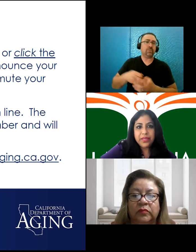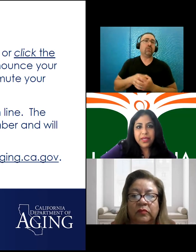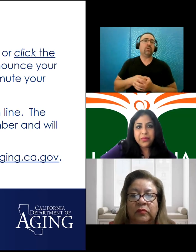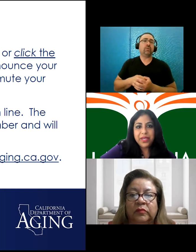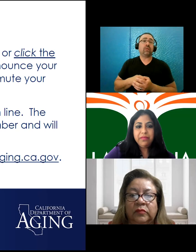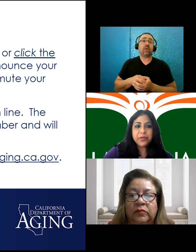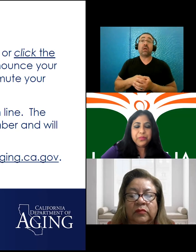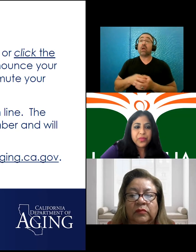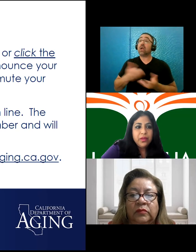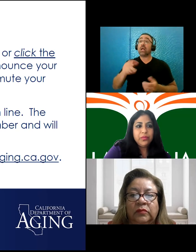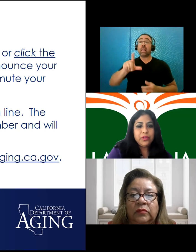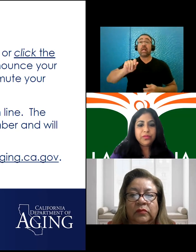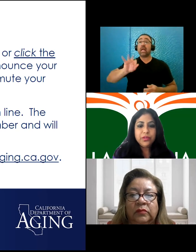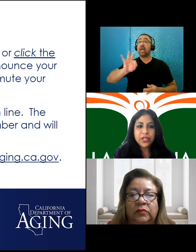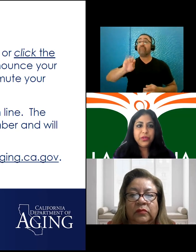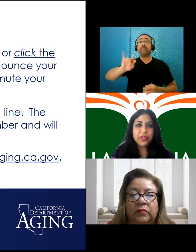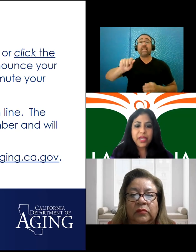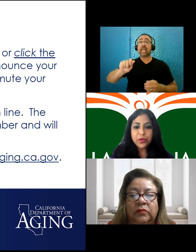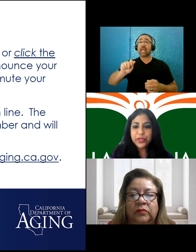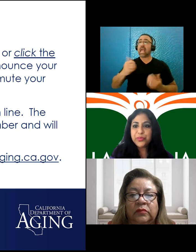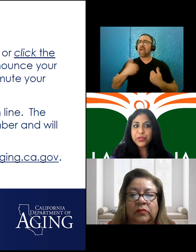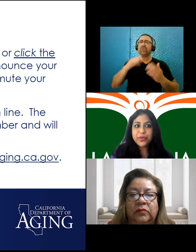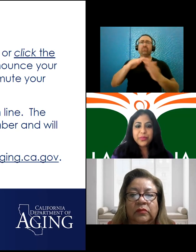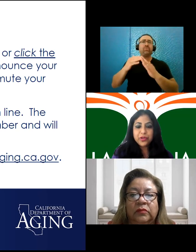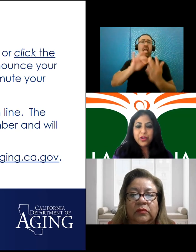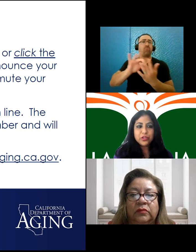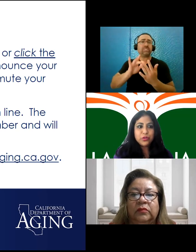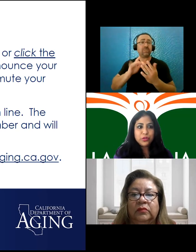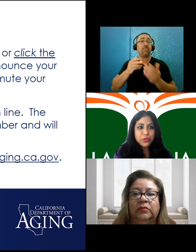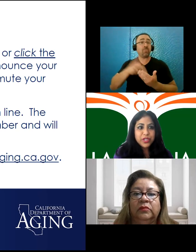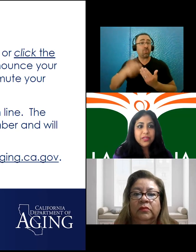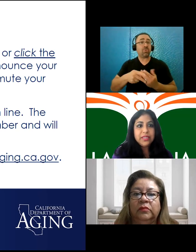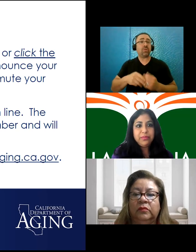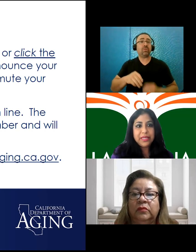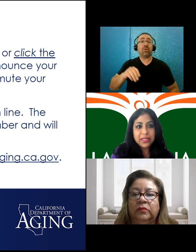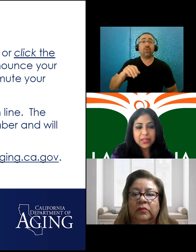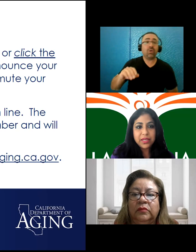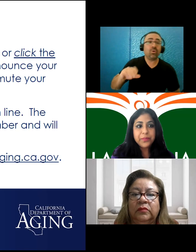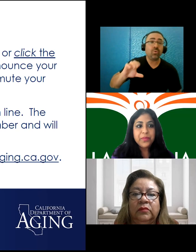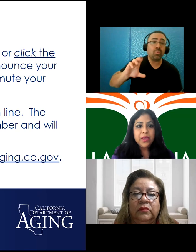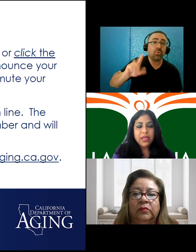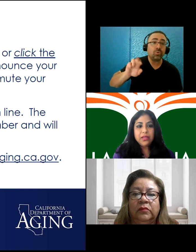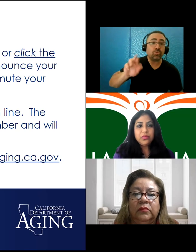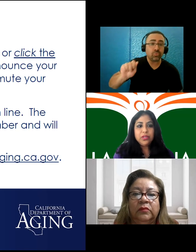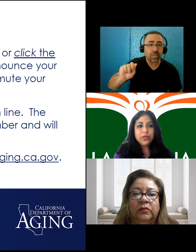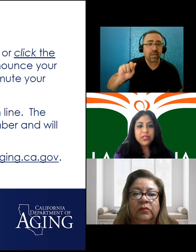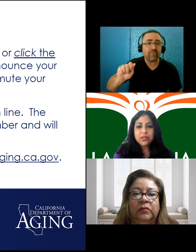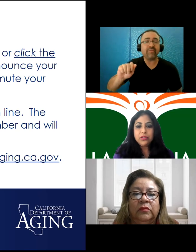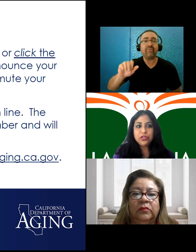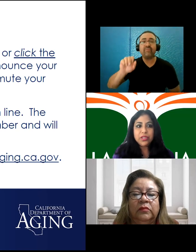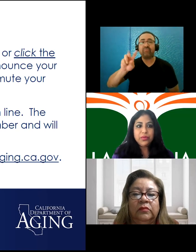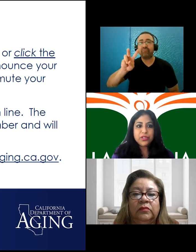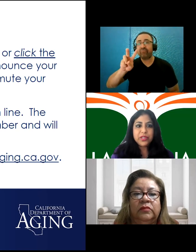La Familia, we have a wonderful community outreach program called Cultura y Bienestar. And,